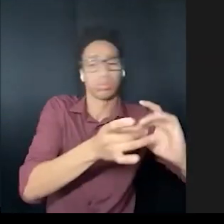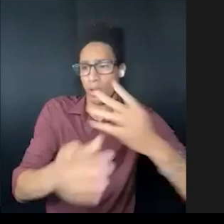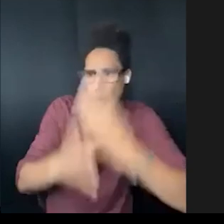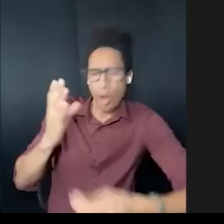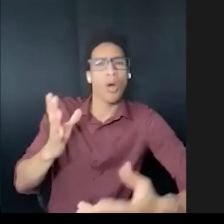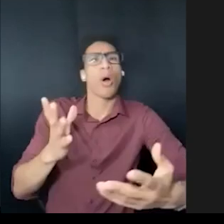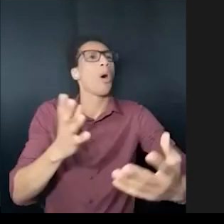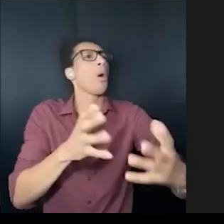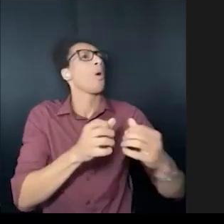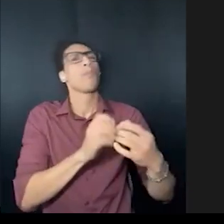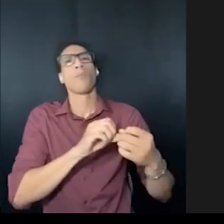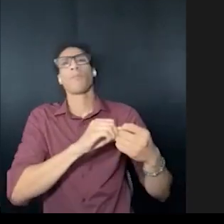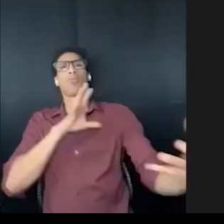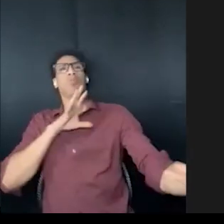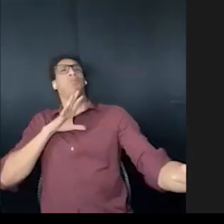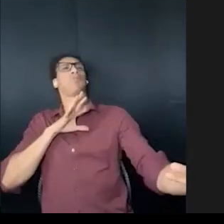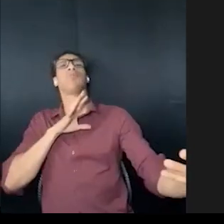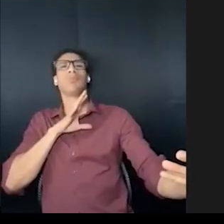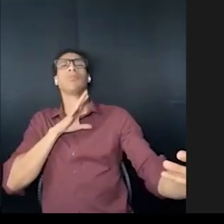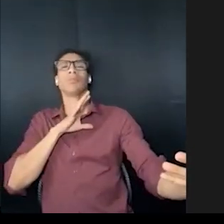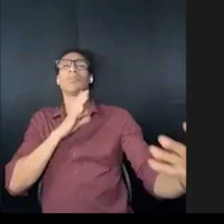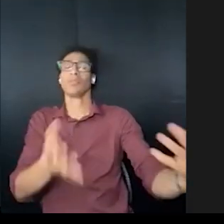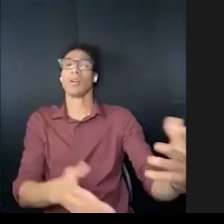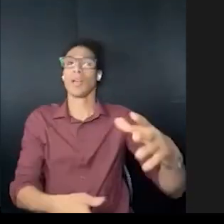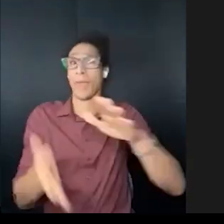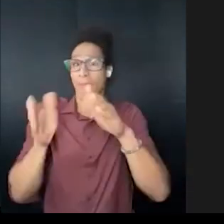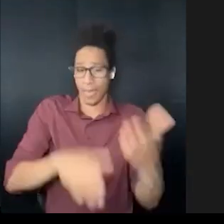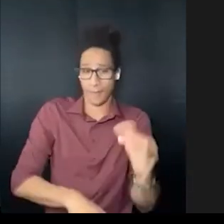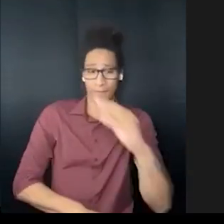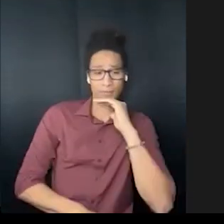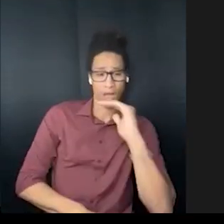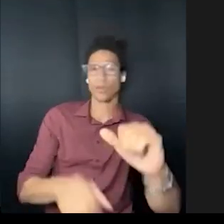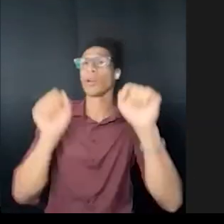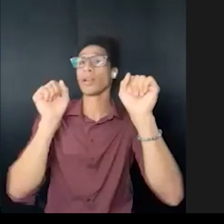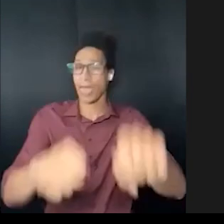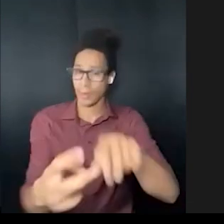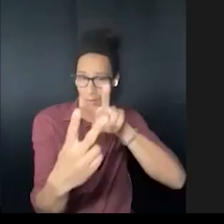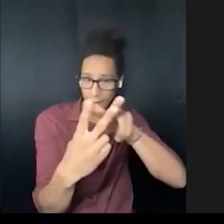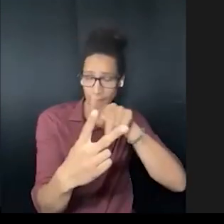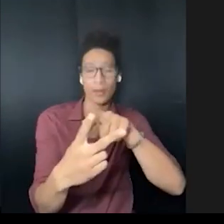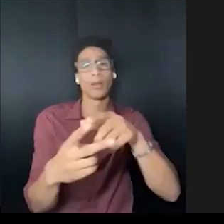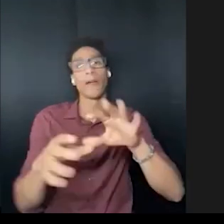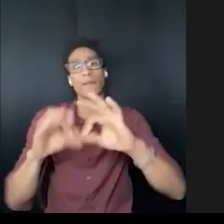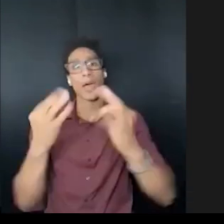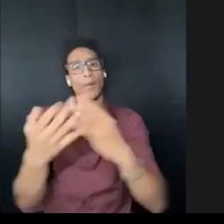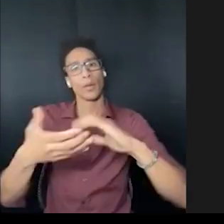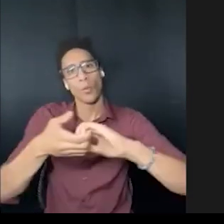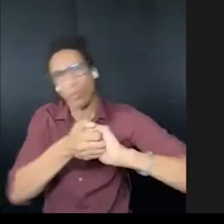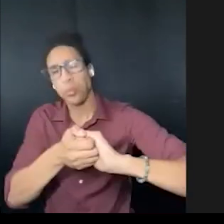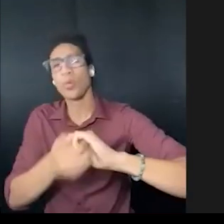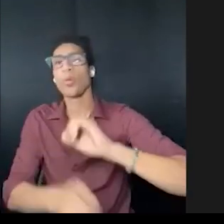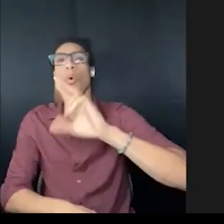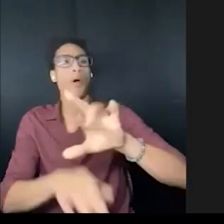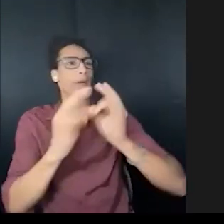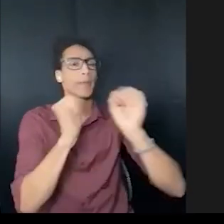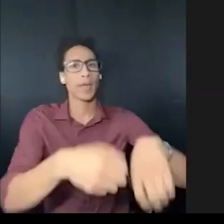family, and I lived that. You know, my mom and my dad, my mom went and grieved in her